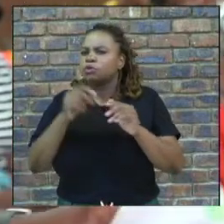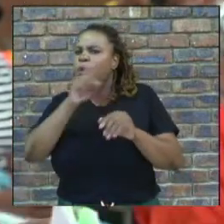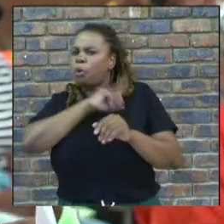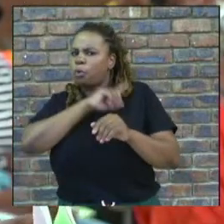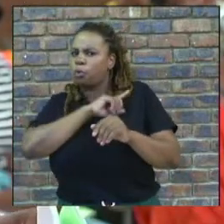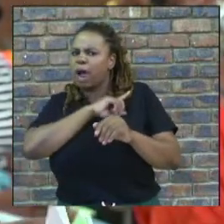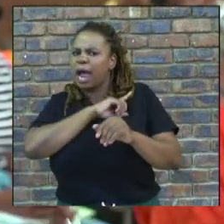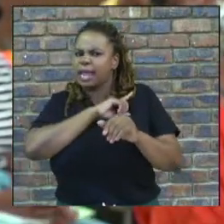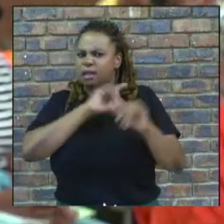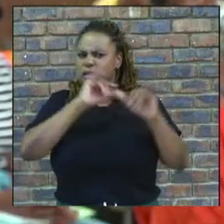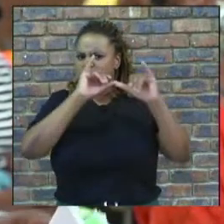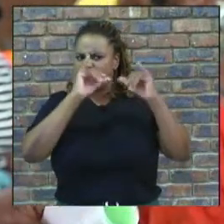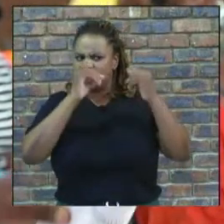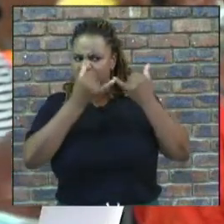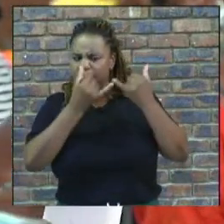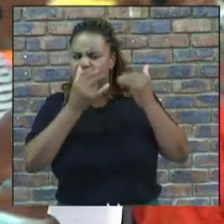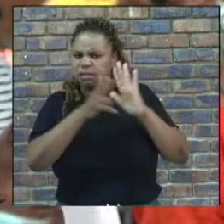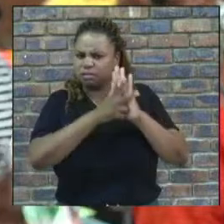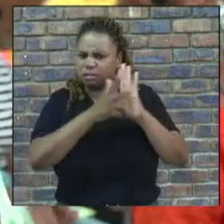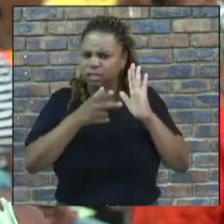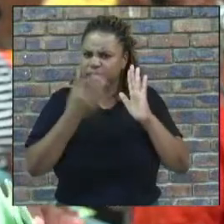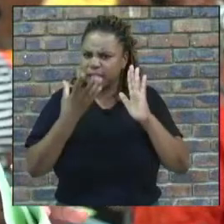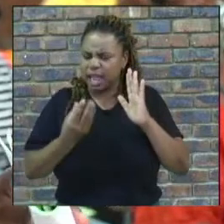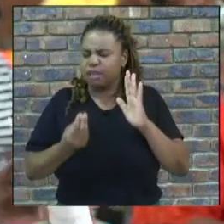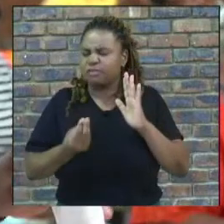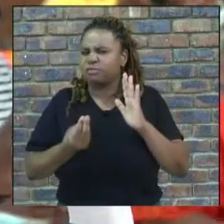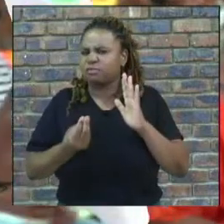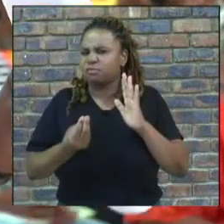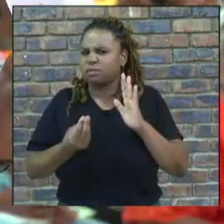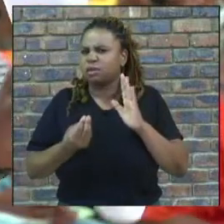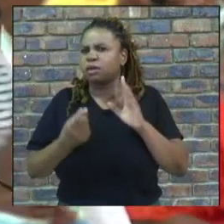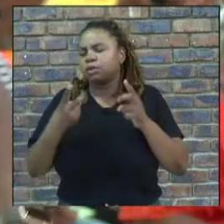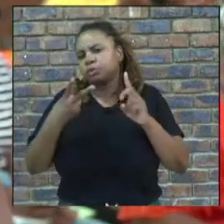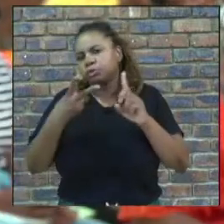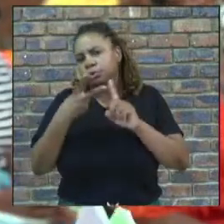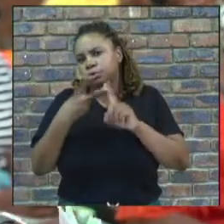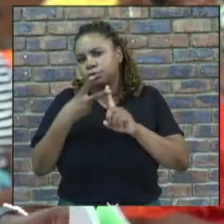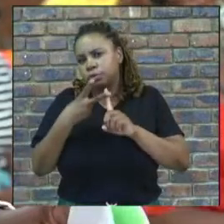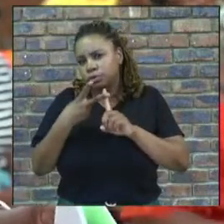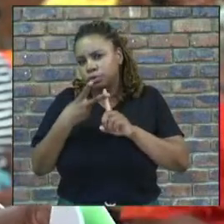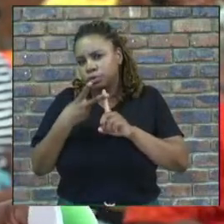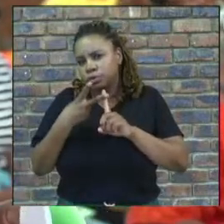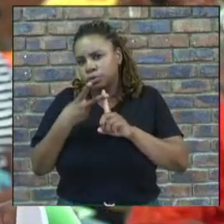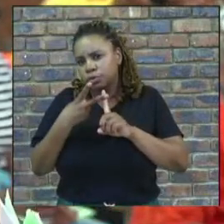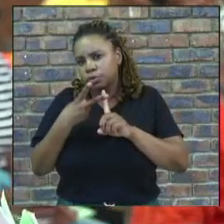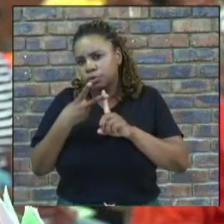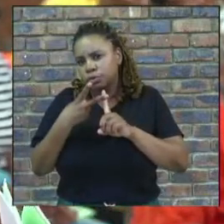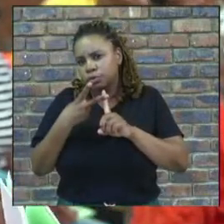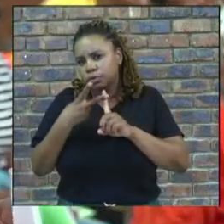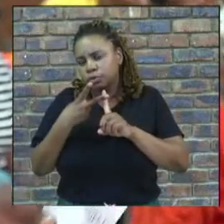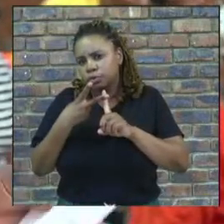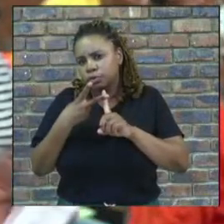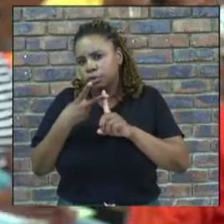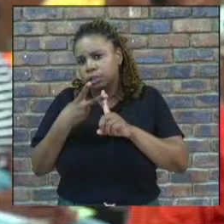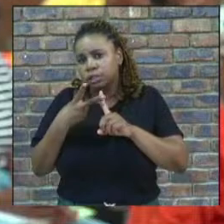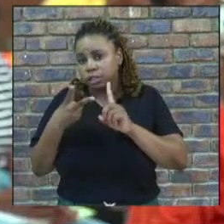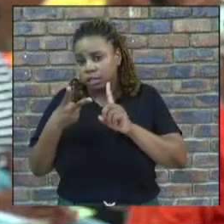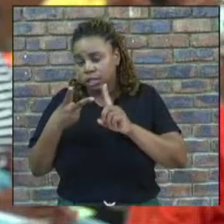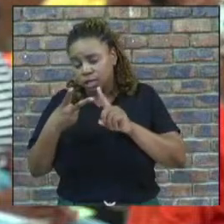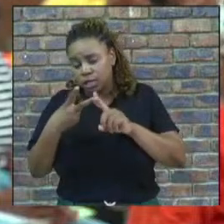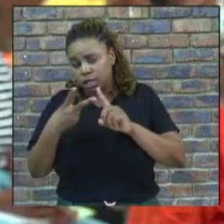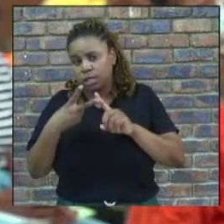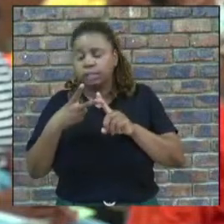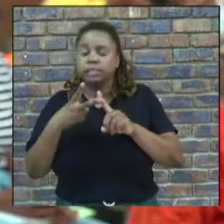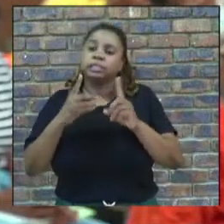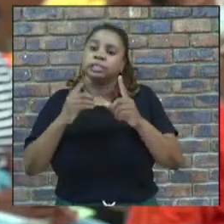to apply for the license? And then the second one is mainly the location of the resources we're talking about will